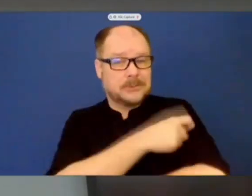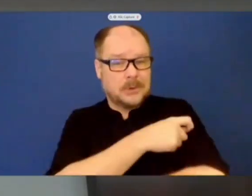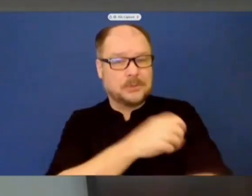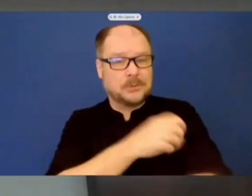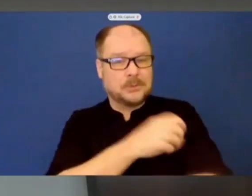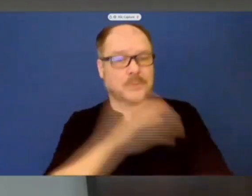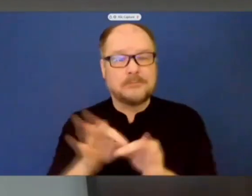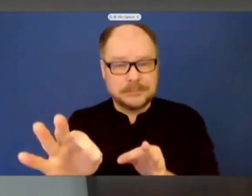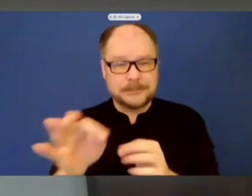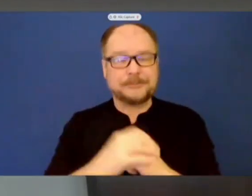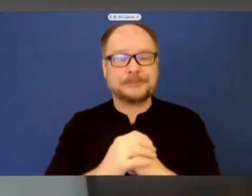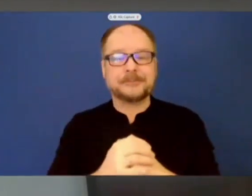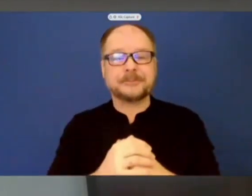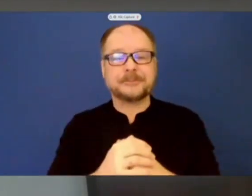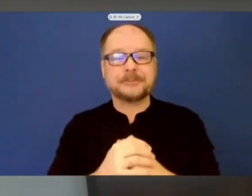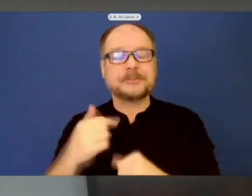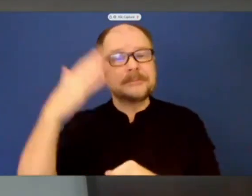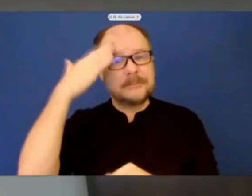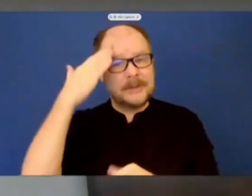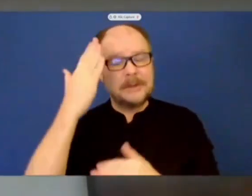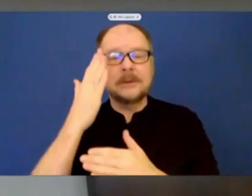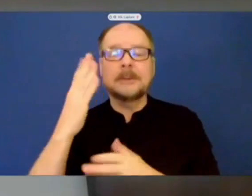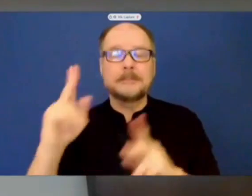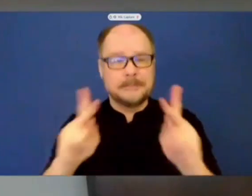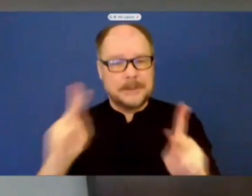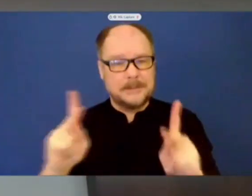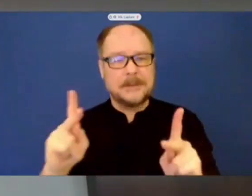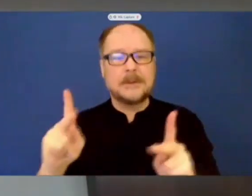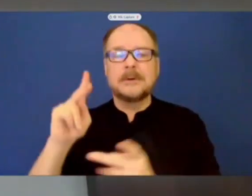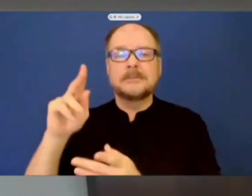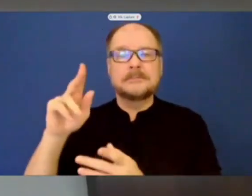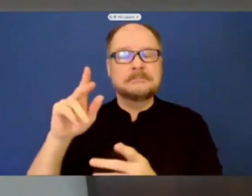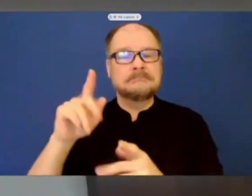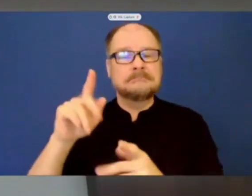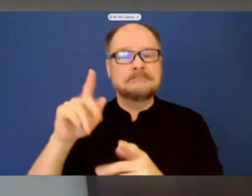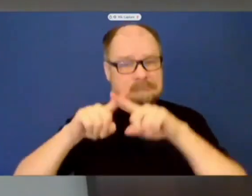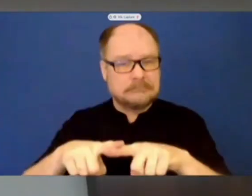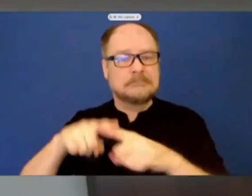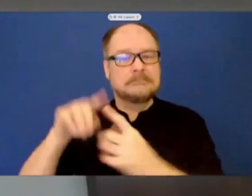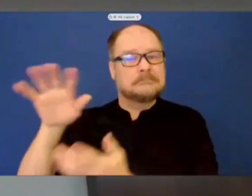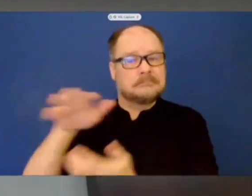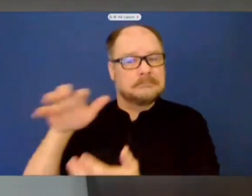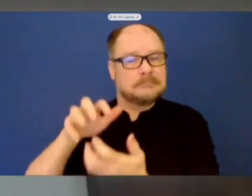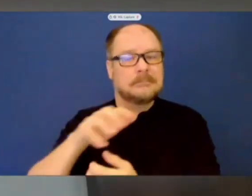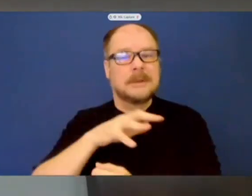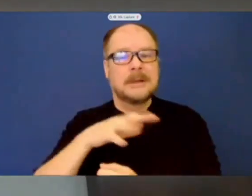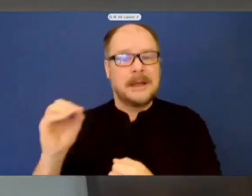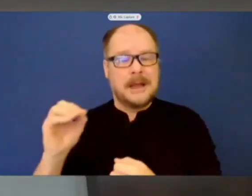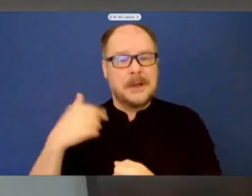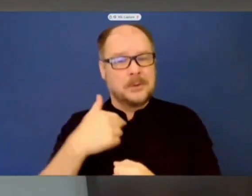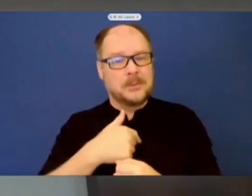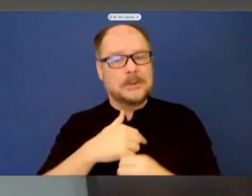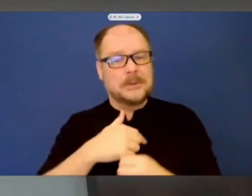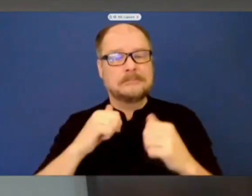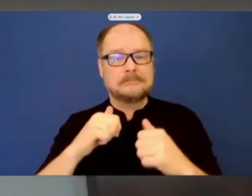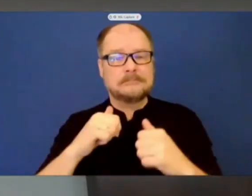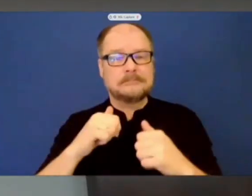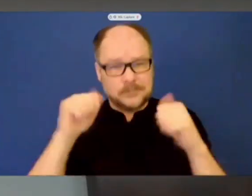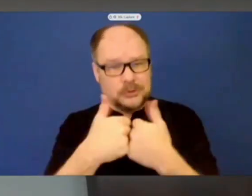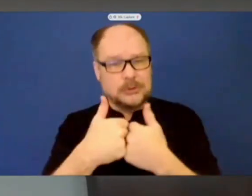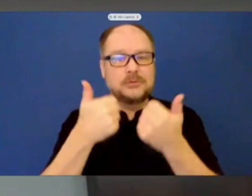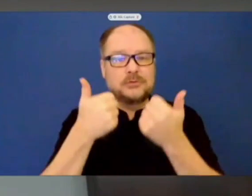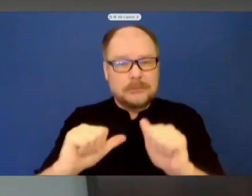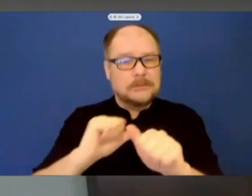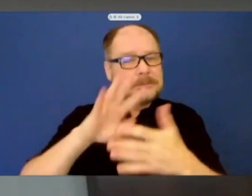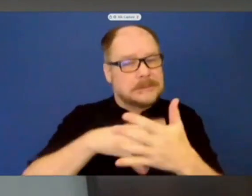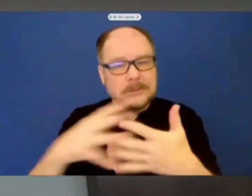to stress, I know the uncertainty the vaccine shipments have made planning challenging, and we really appreciate everyone's patience and